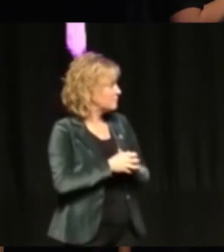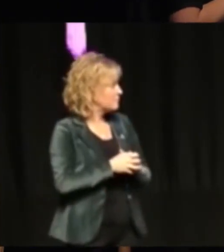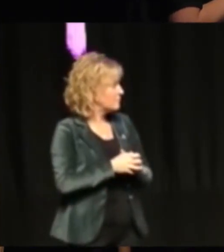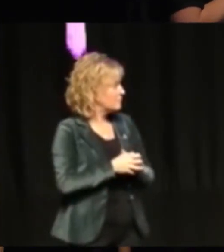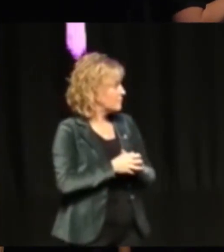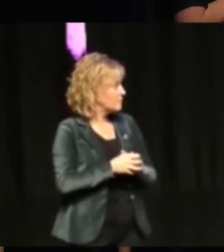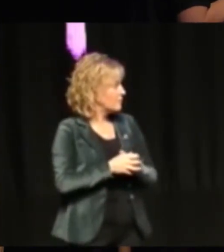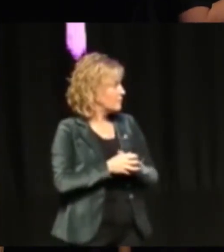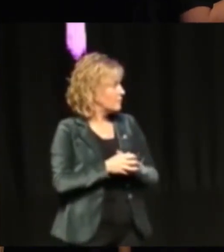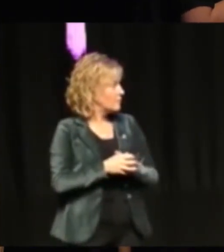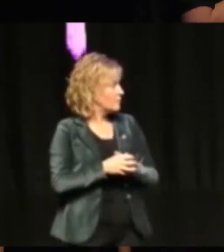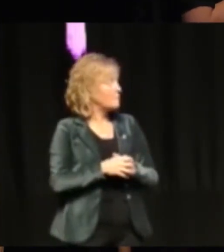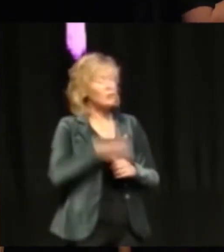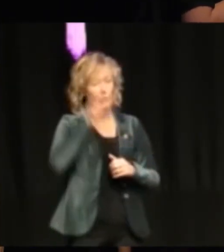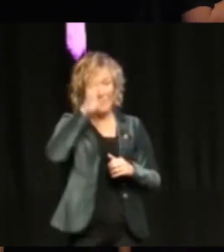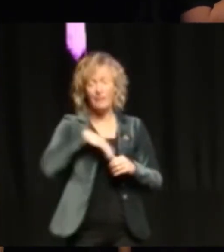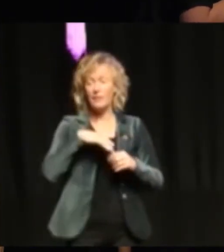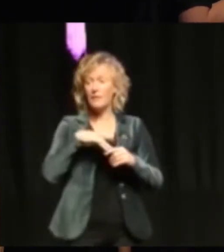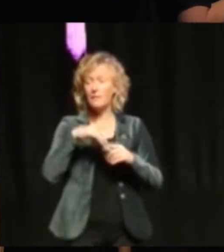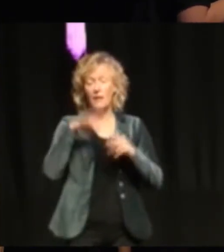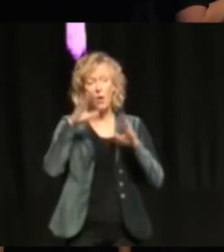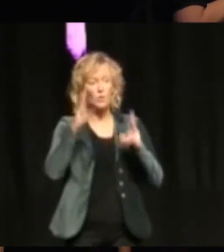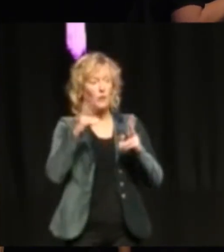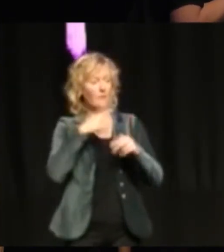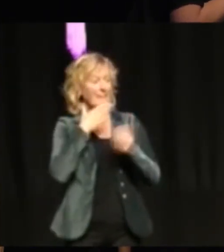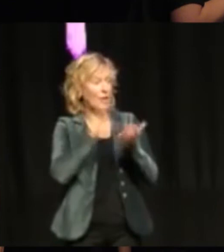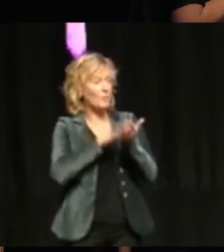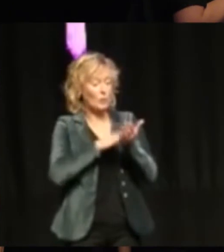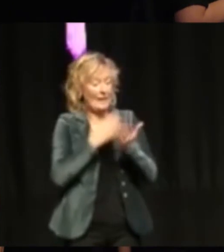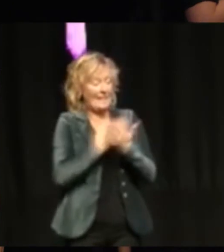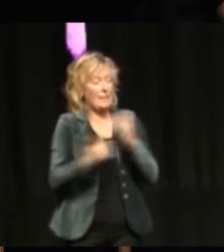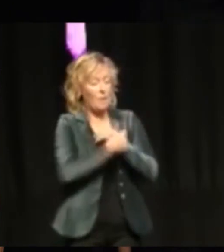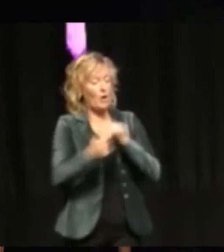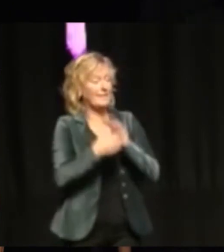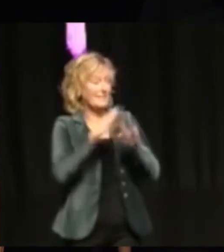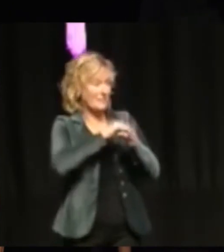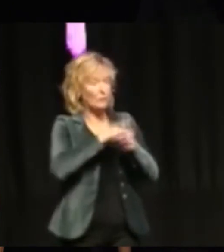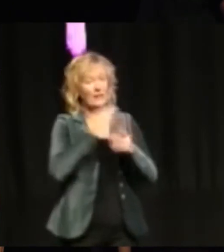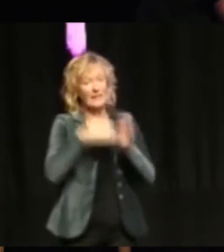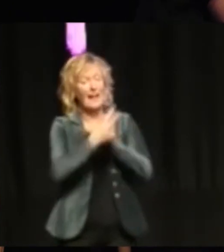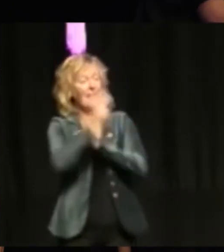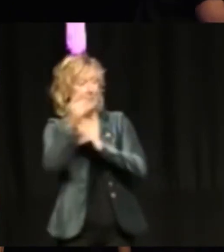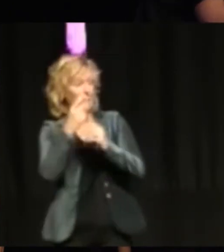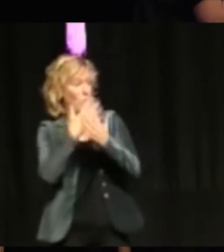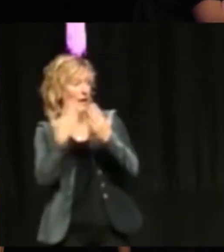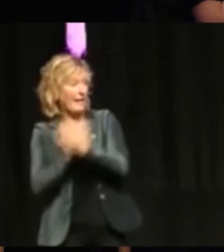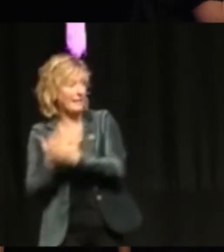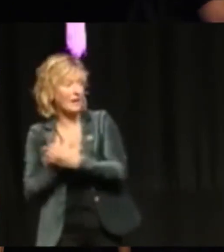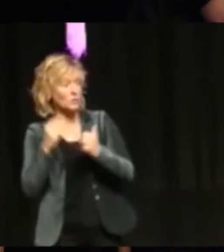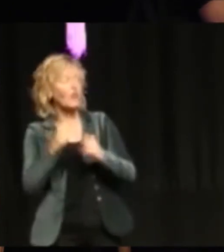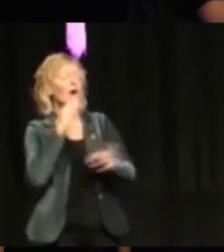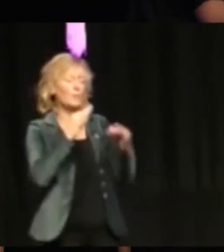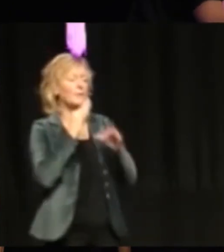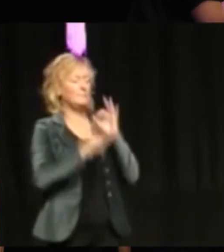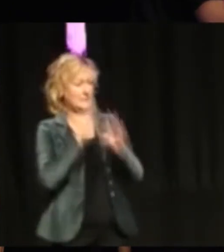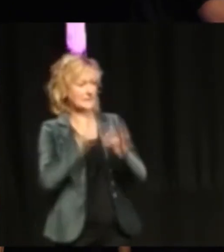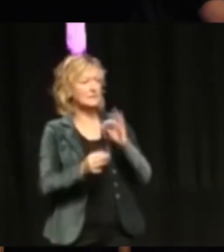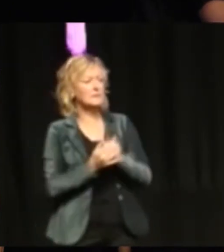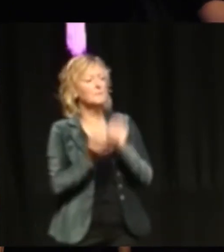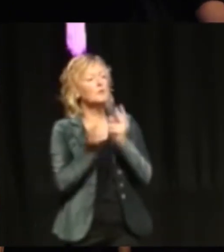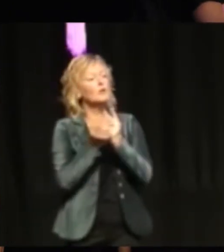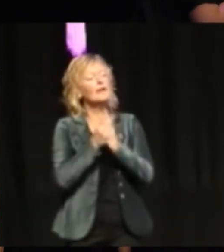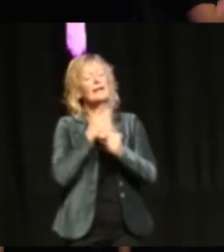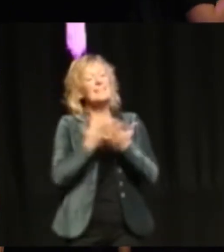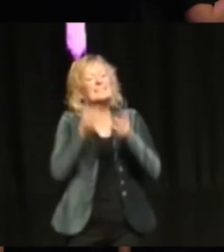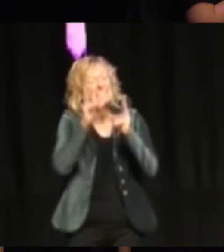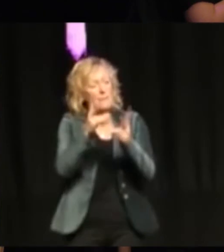given that kind of recommendations to a number of European or Western or Northern countries. And it's the third time that Sweden gets the same recommendations. They